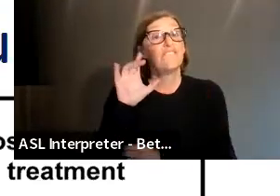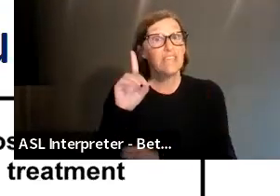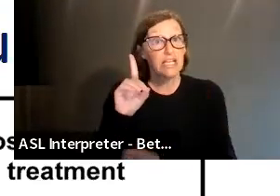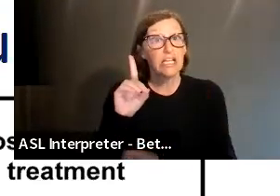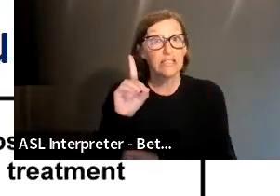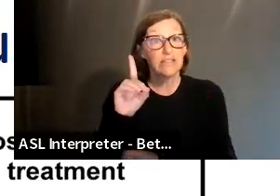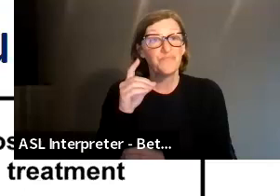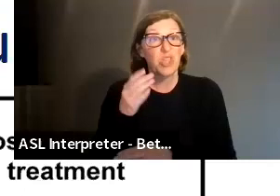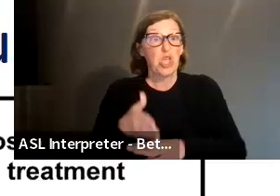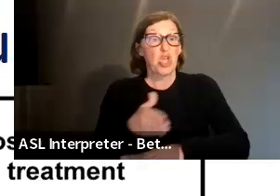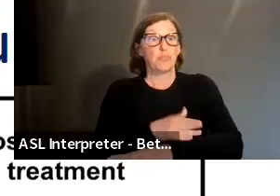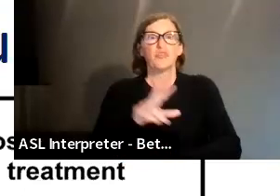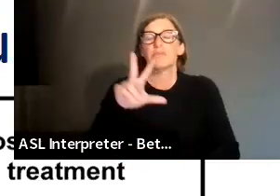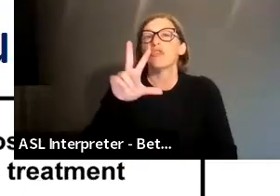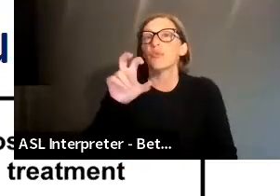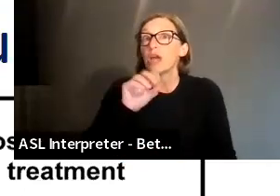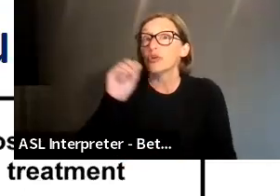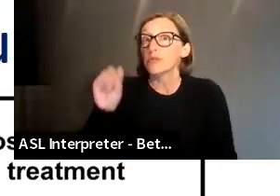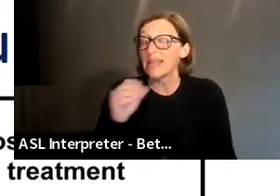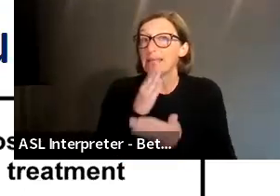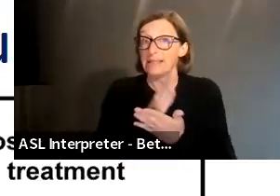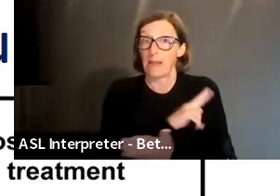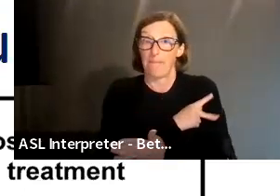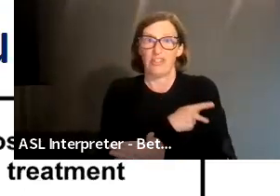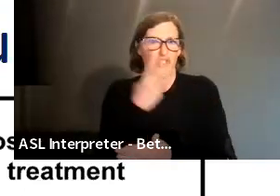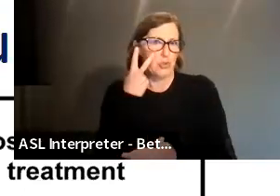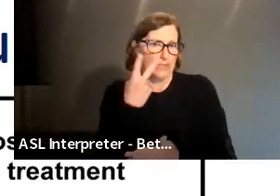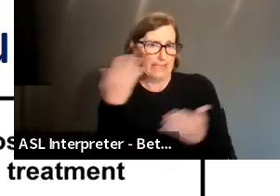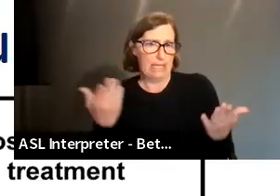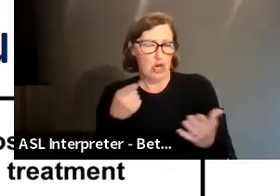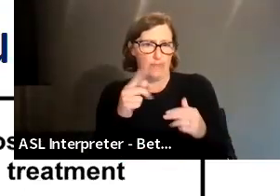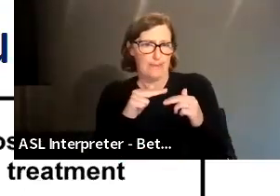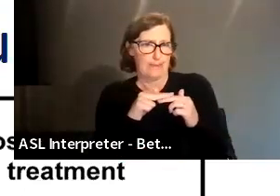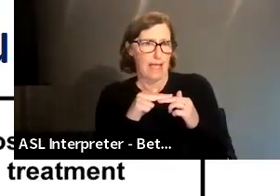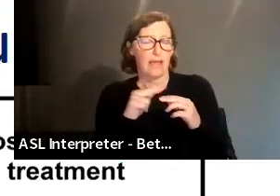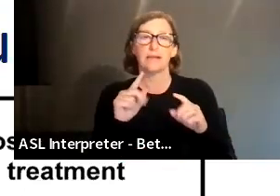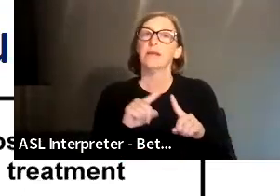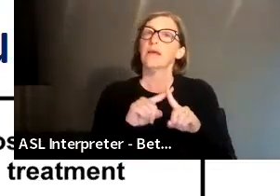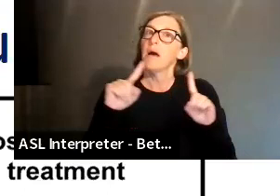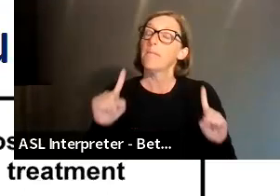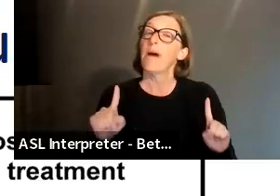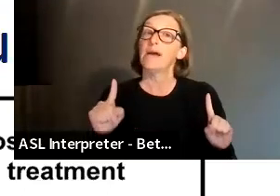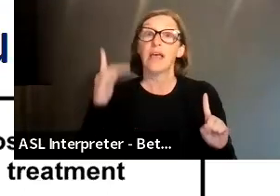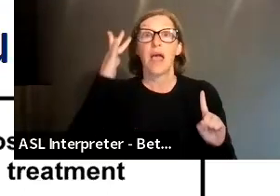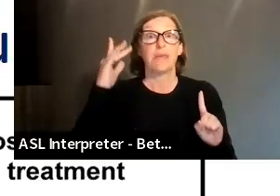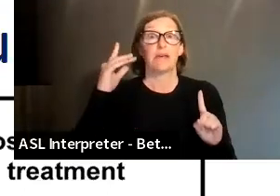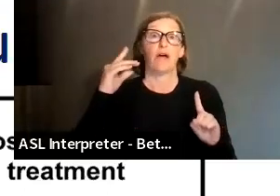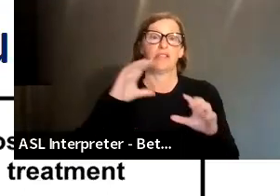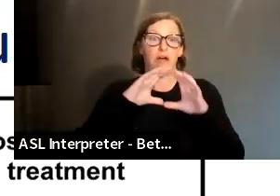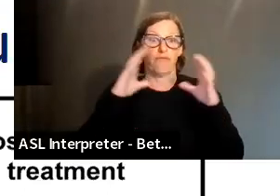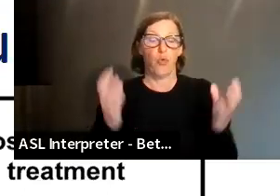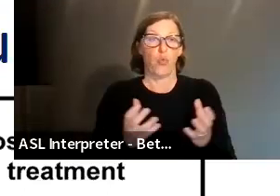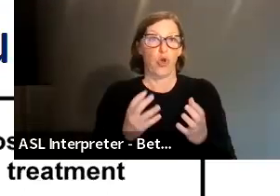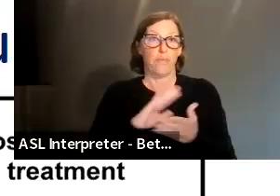by 300%, as you see in this slide. However, due to global warming,